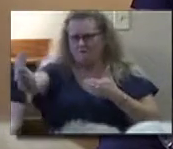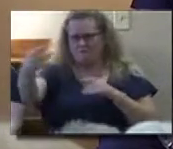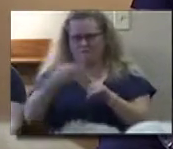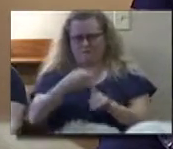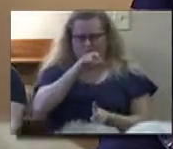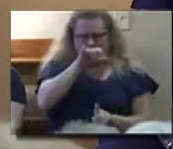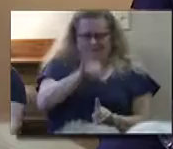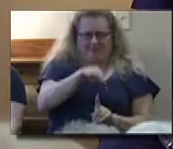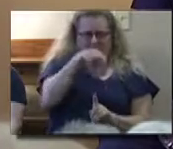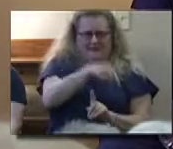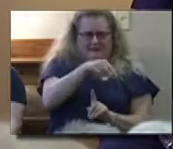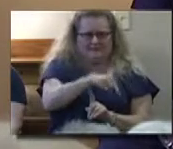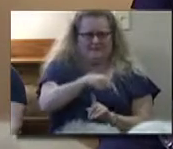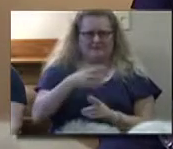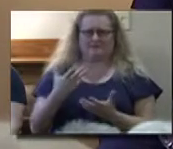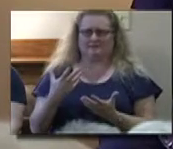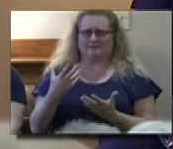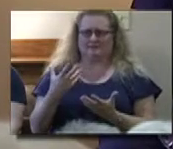in marriage,